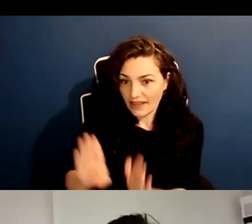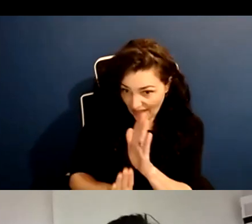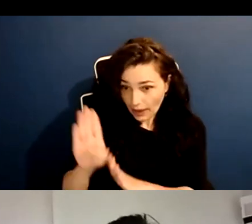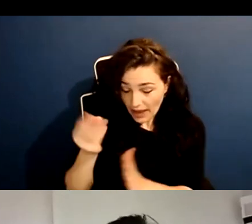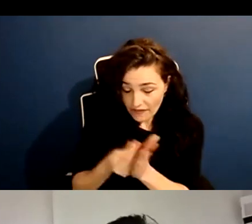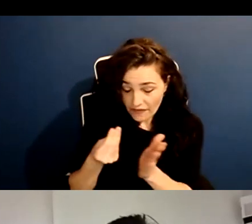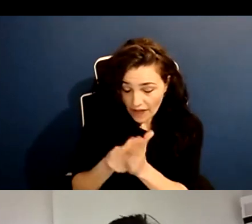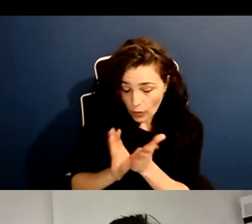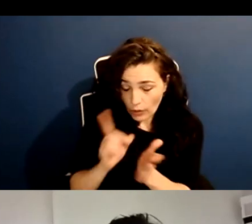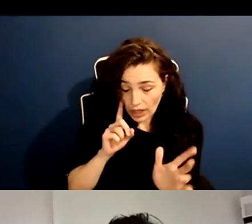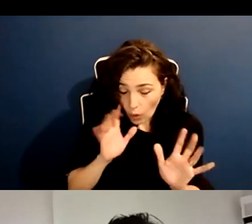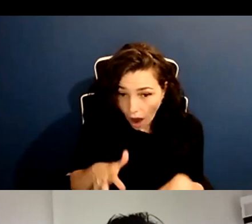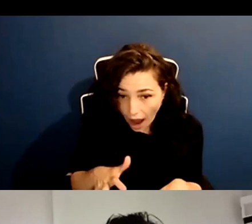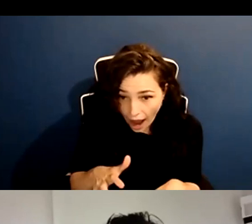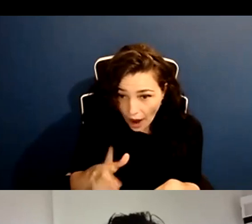an affirmation and such a,